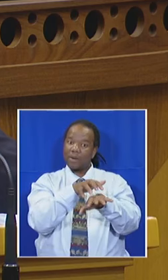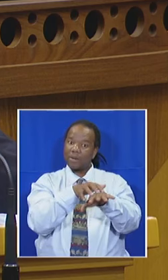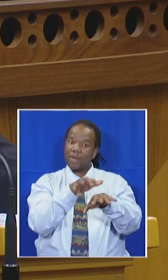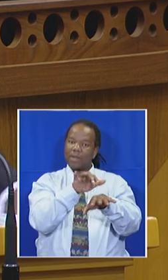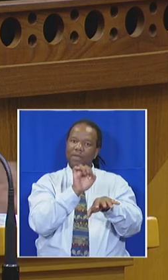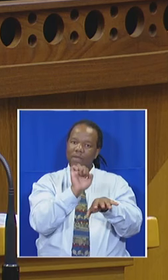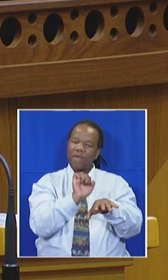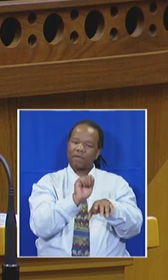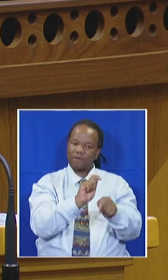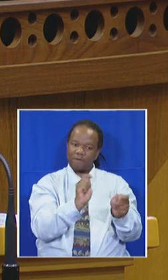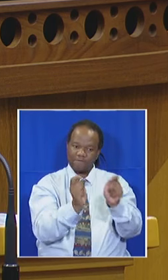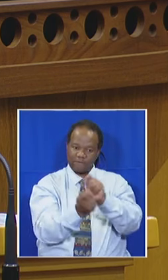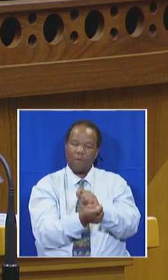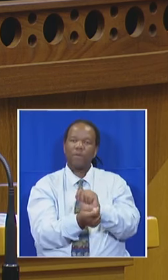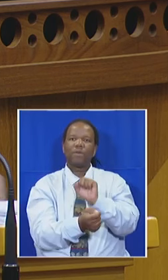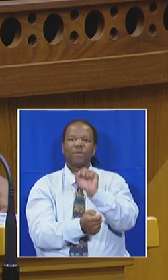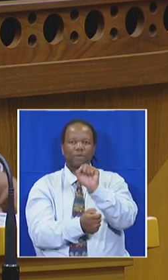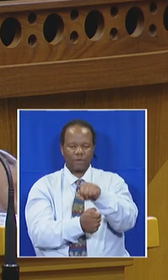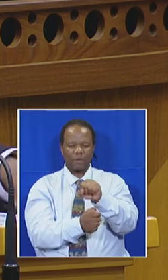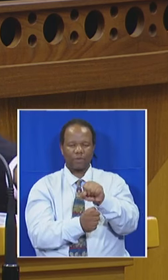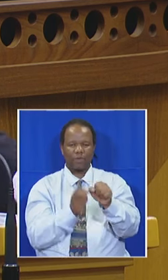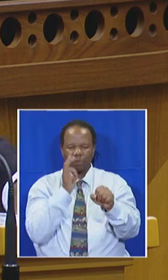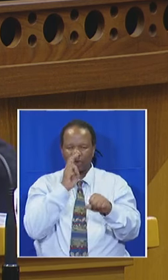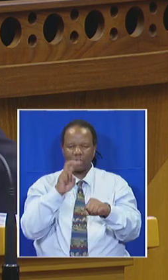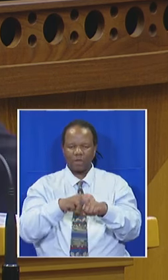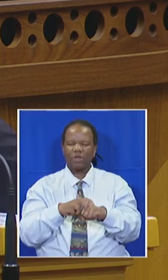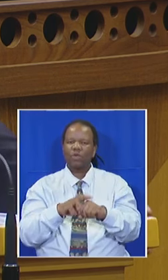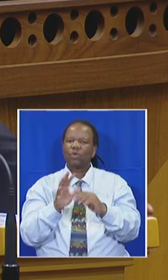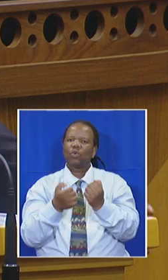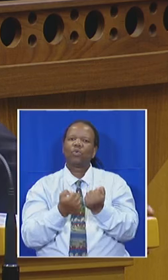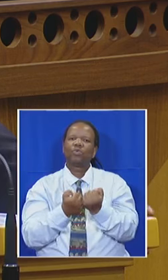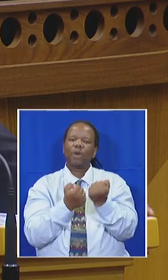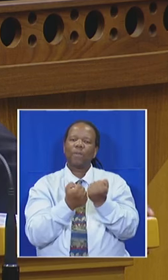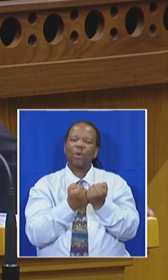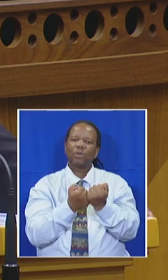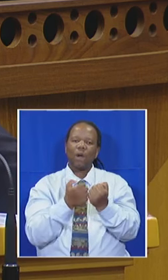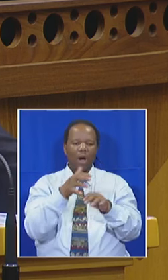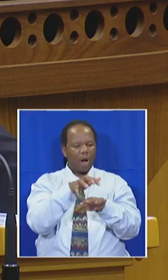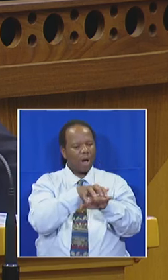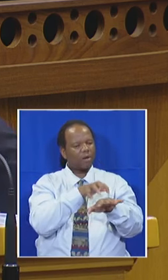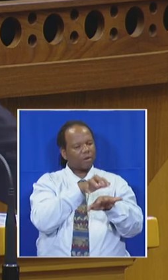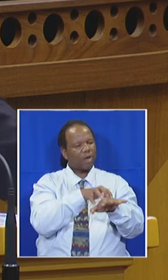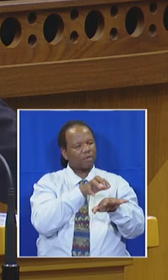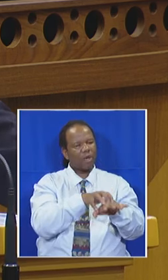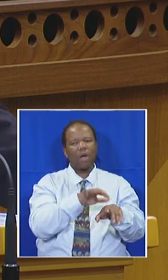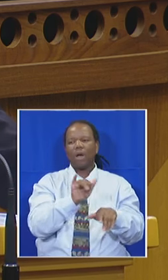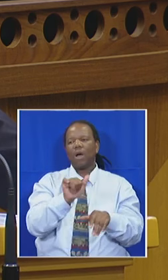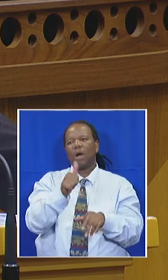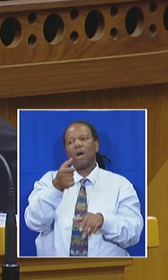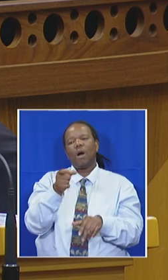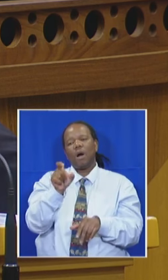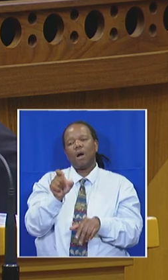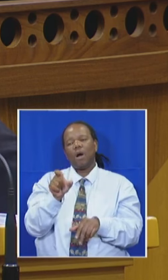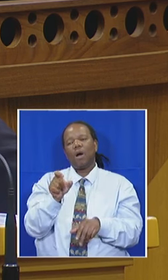done to support agriculture. She raised important issues, including